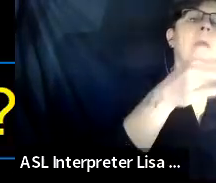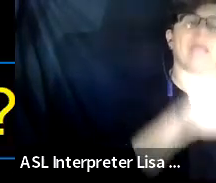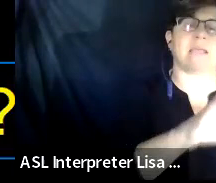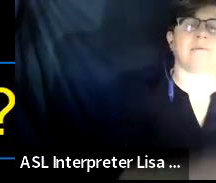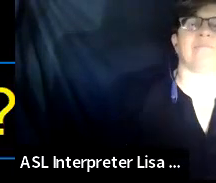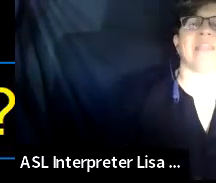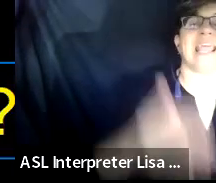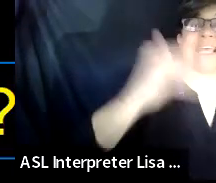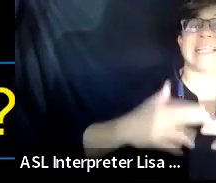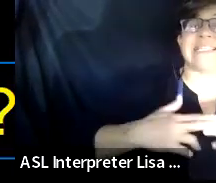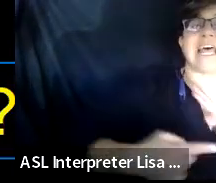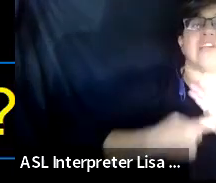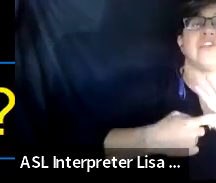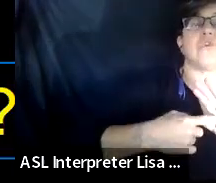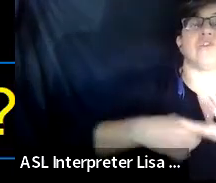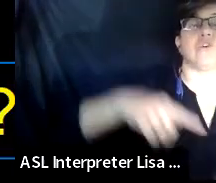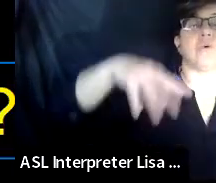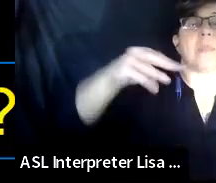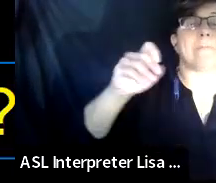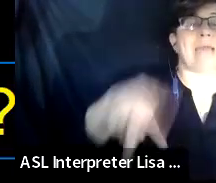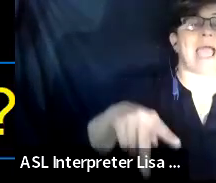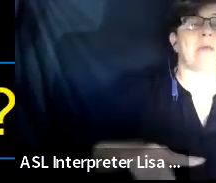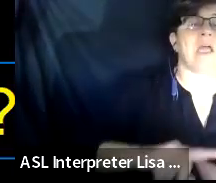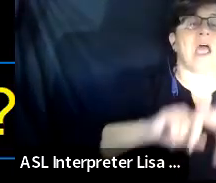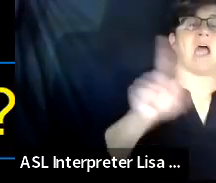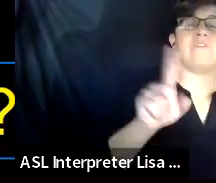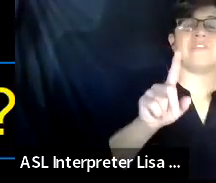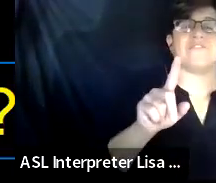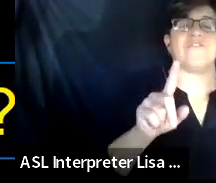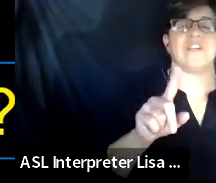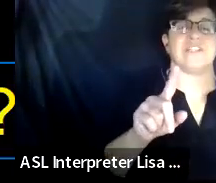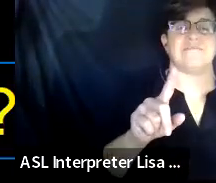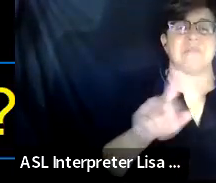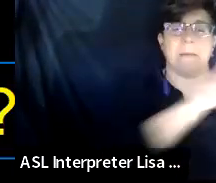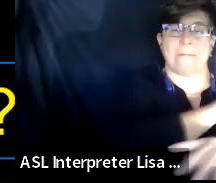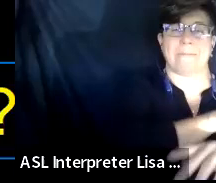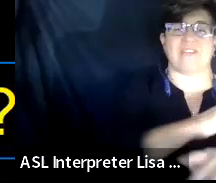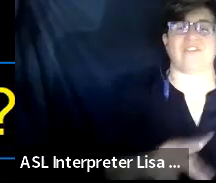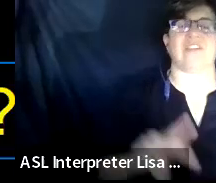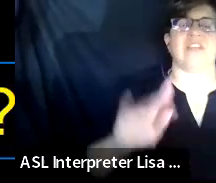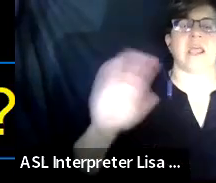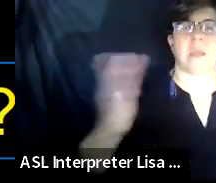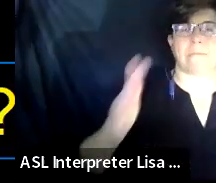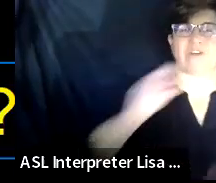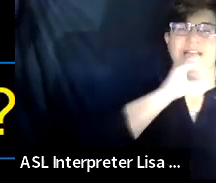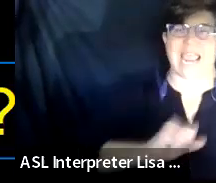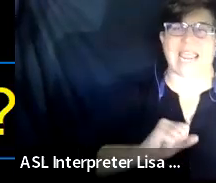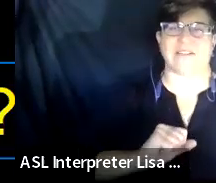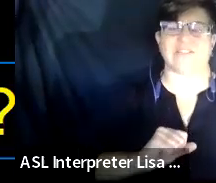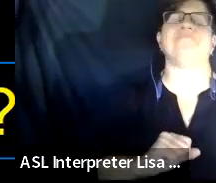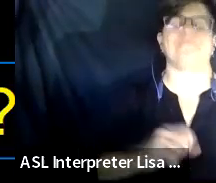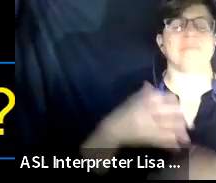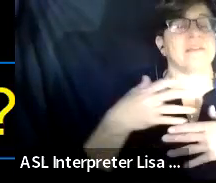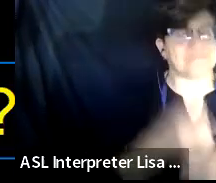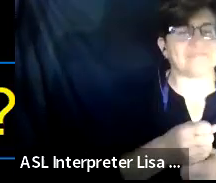visual acuity of different patients with FAM161ARP versus age. And to cut a long story short, in